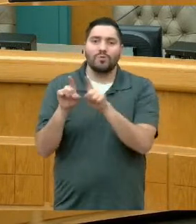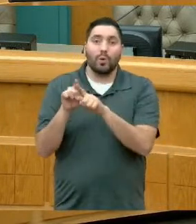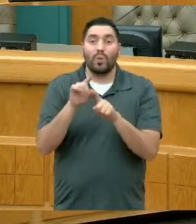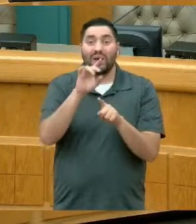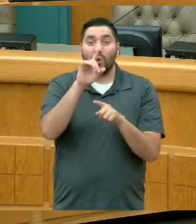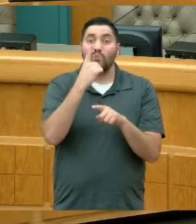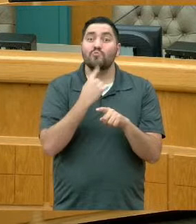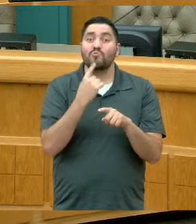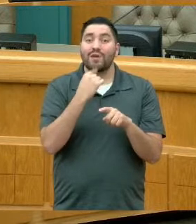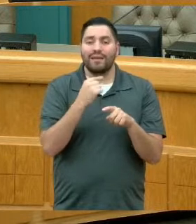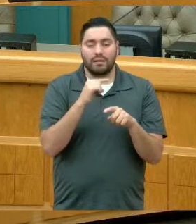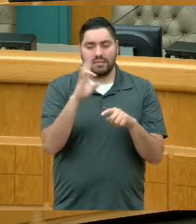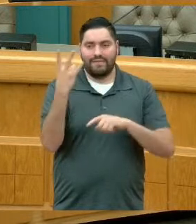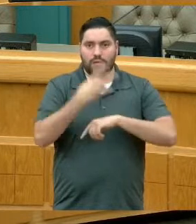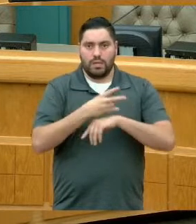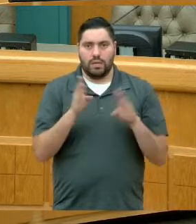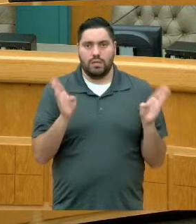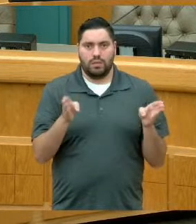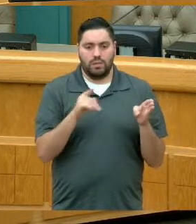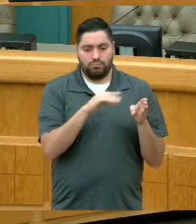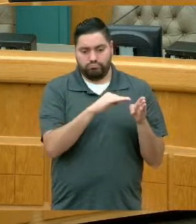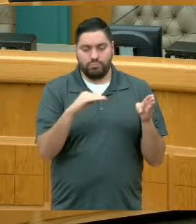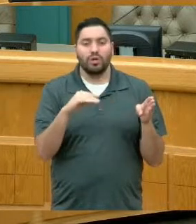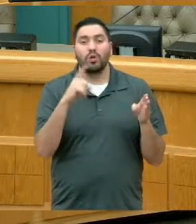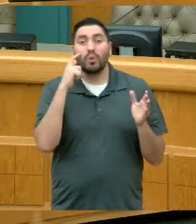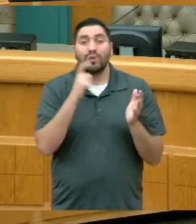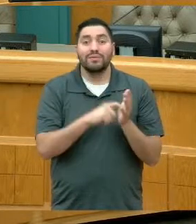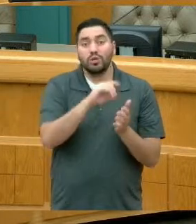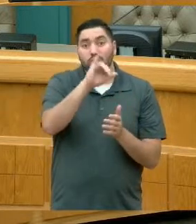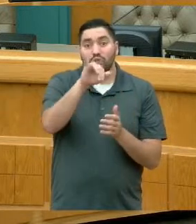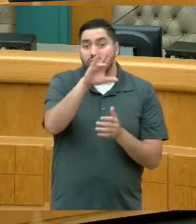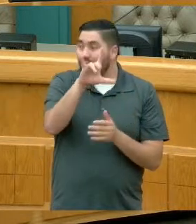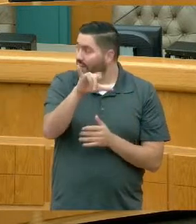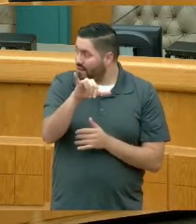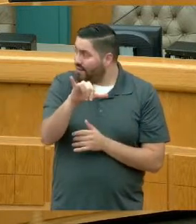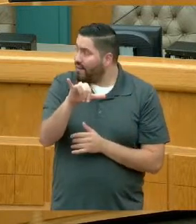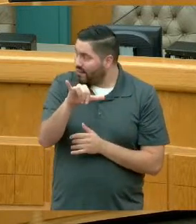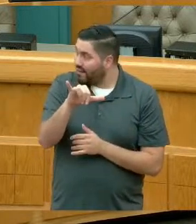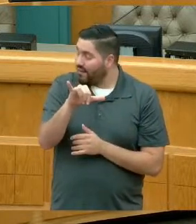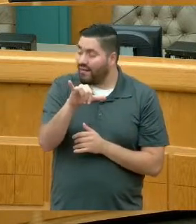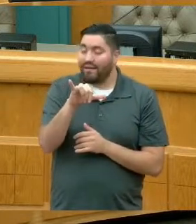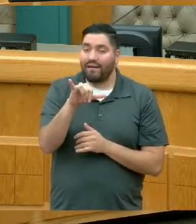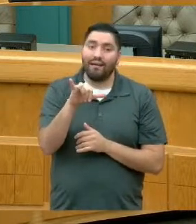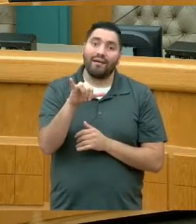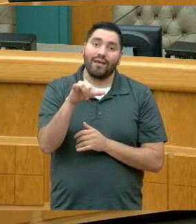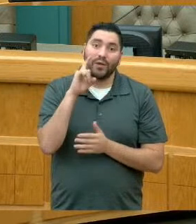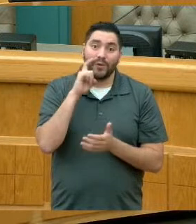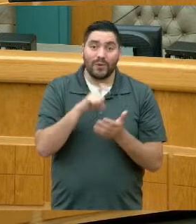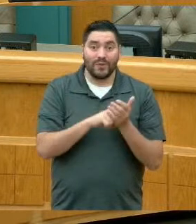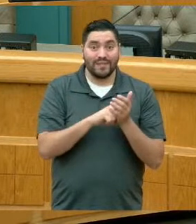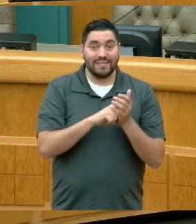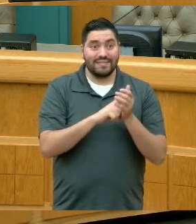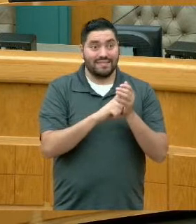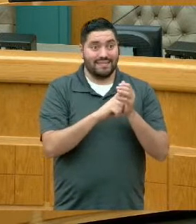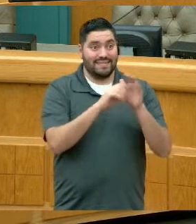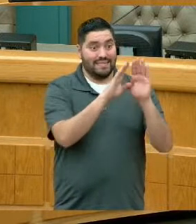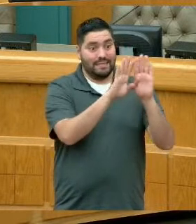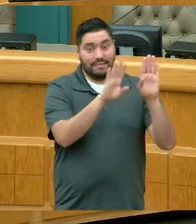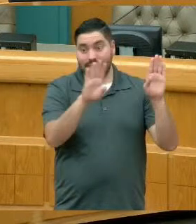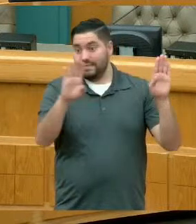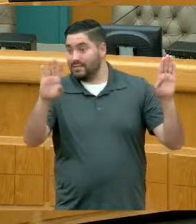the daily number of new positives per day, as well as a red running line that shows a 7-day average. And you can